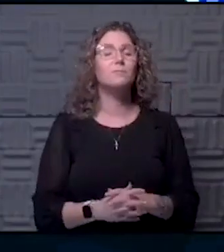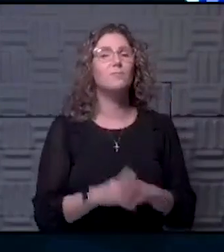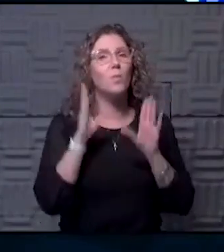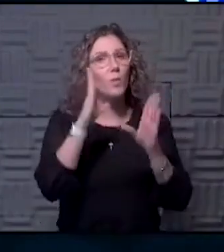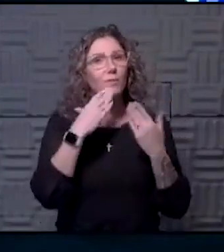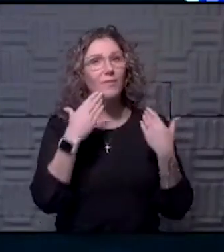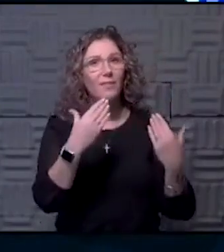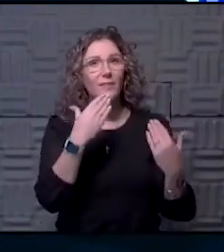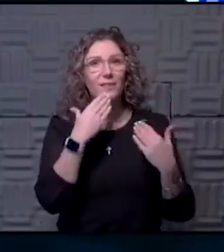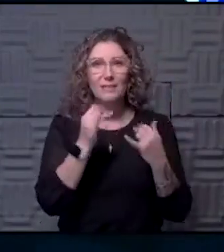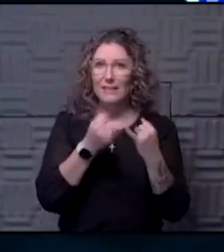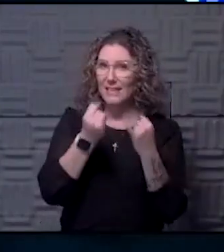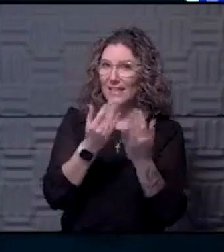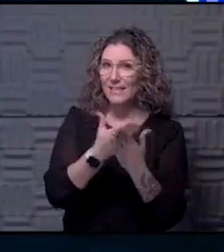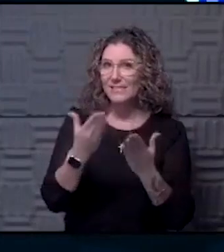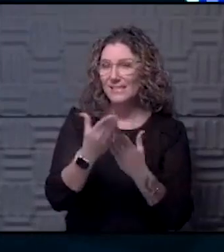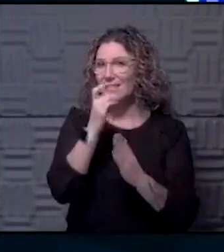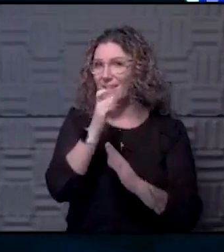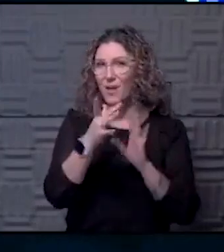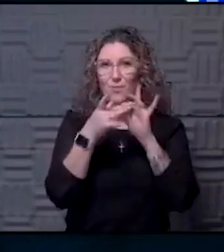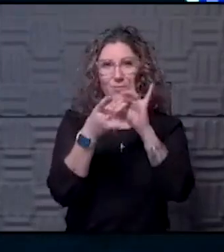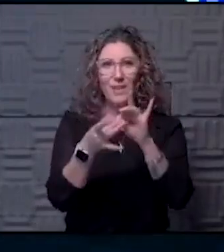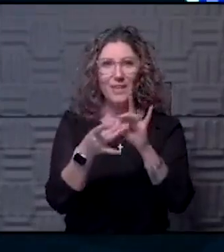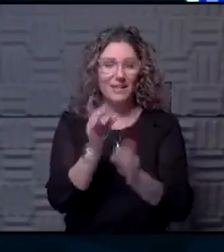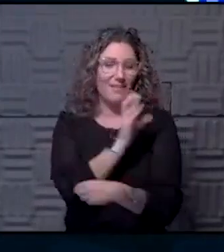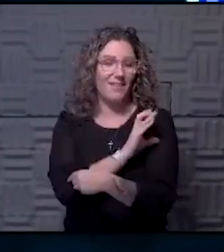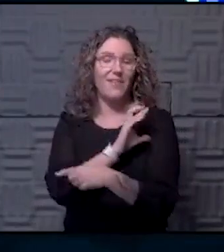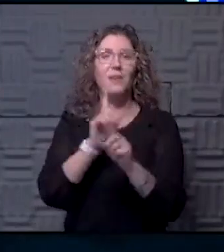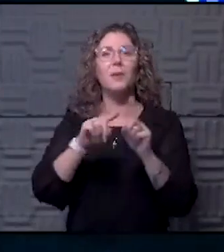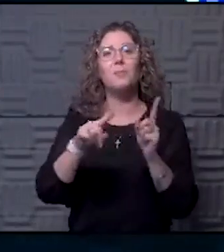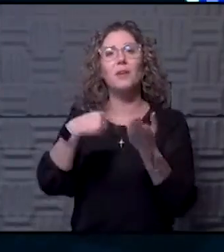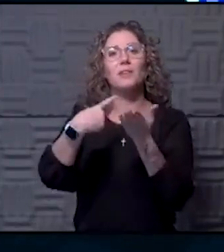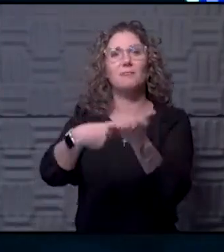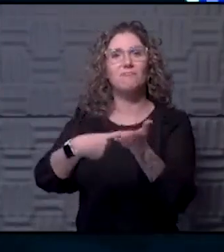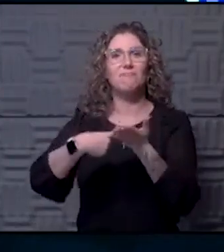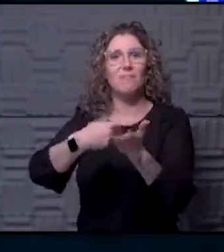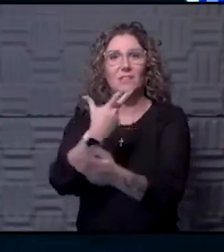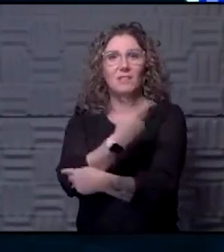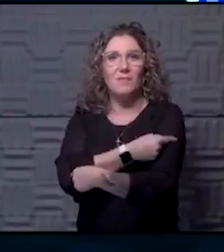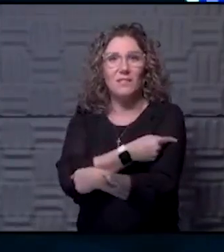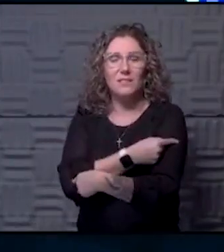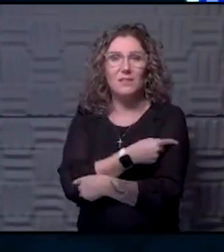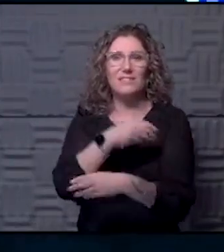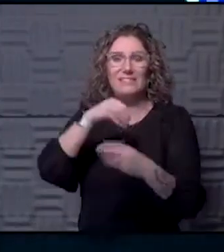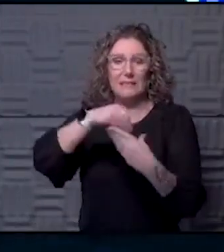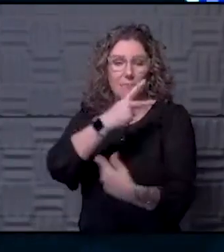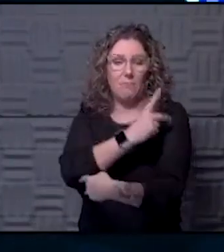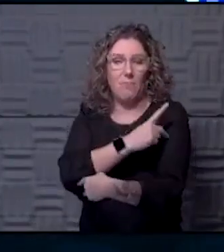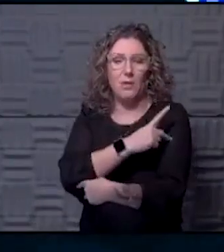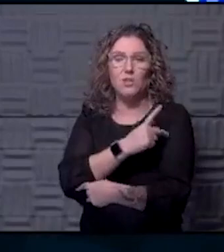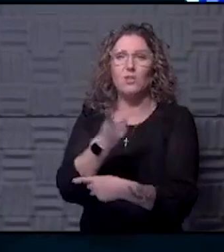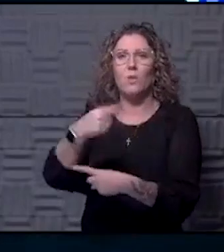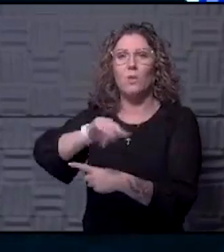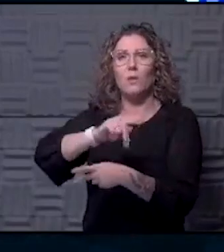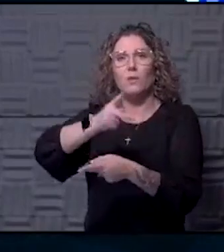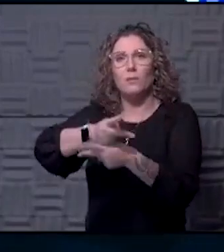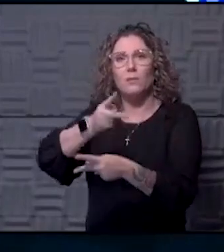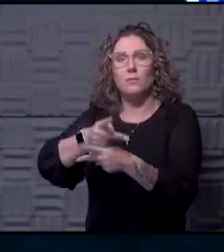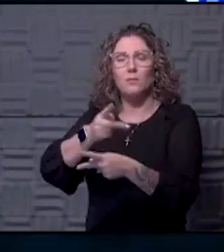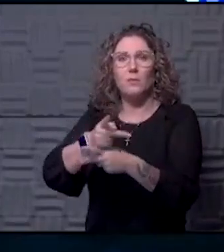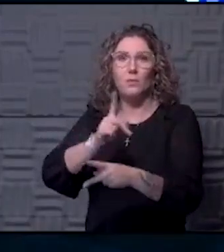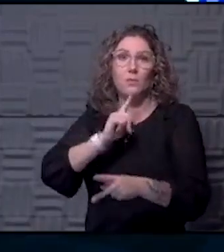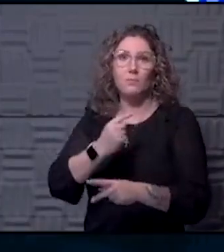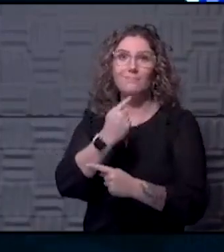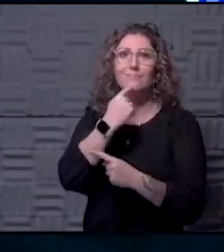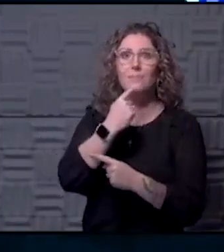one last thing, not so much related to the clinic, but we talk a lot about vaccinations in the inpatient space for those taking care of acutely ill